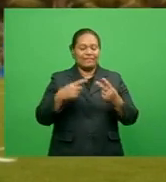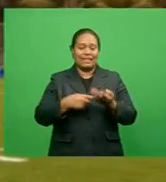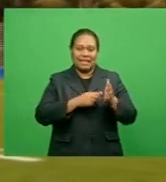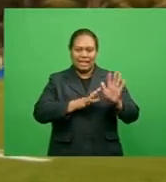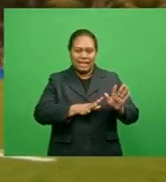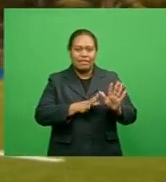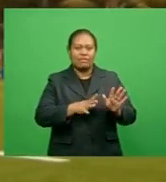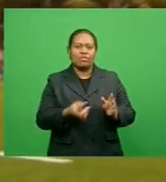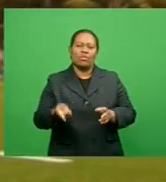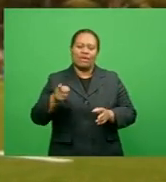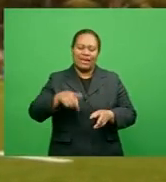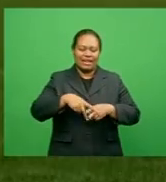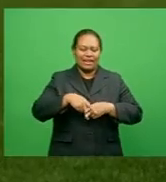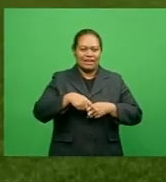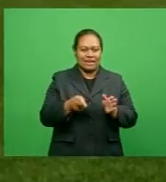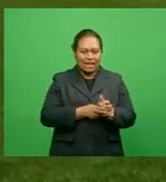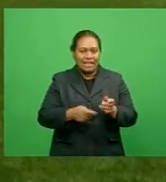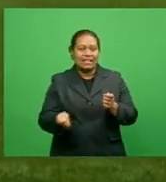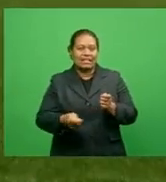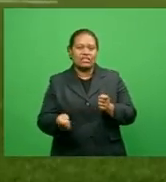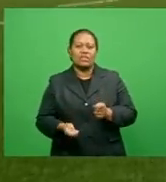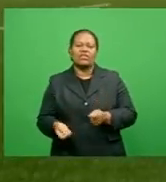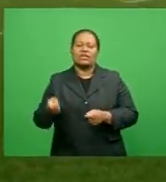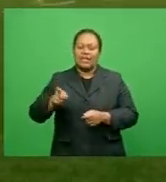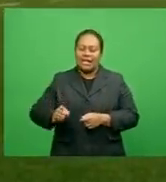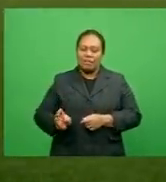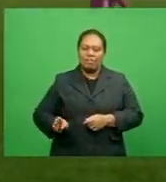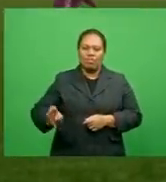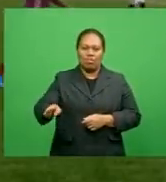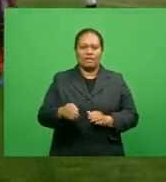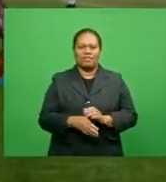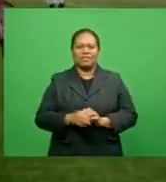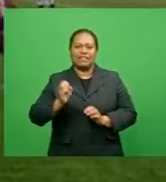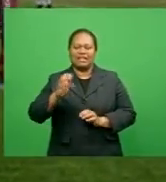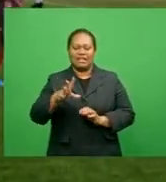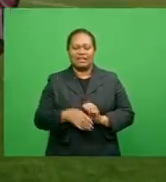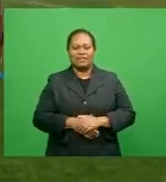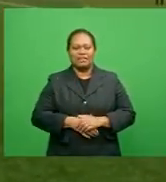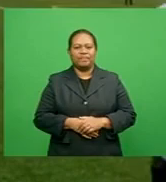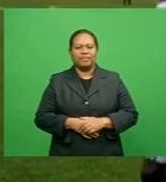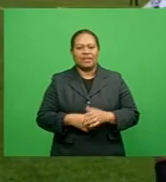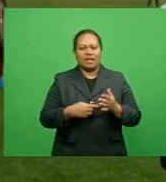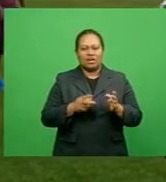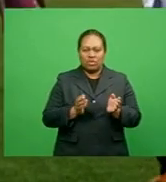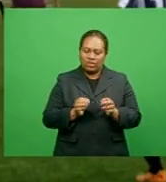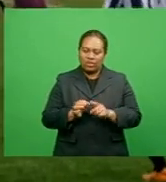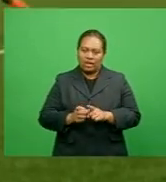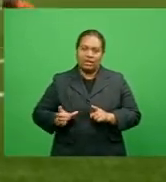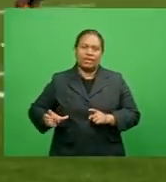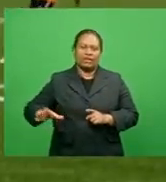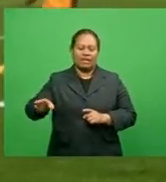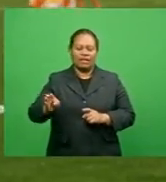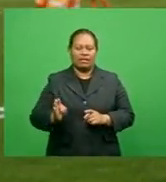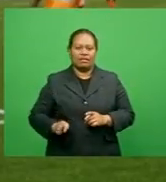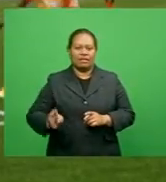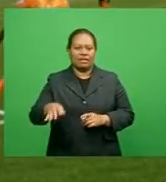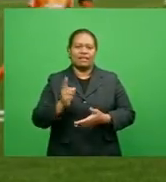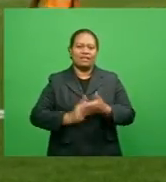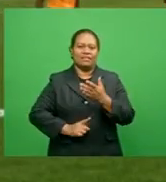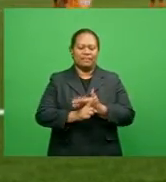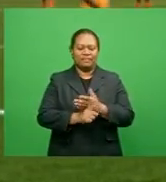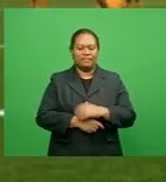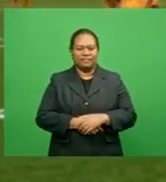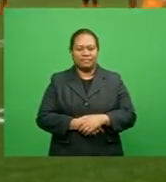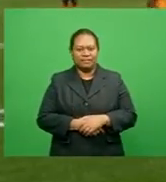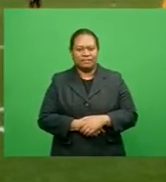Tailevu Naitasiri and Bua at 10 a.m., while Nandrunga will battle Ndriketi at 12 p.m. Carlini